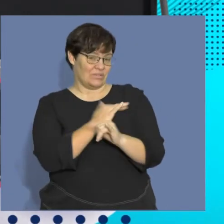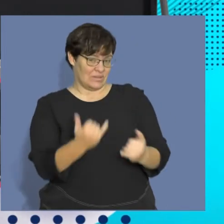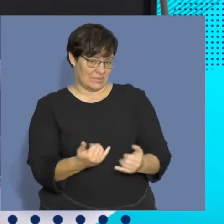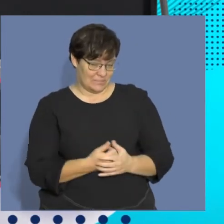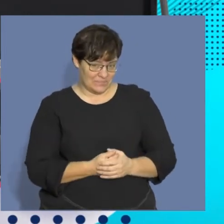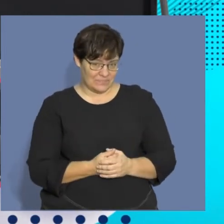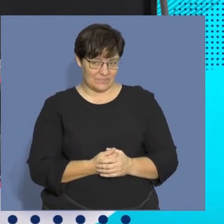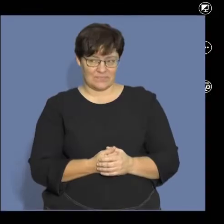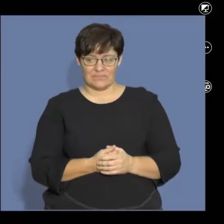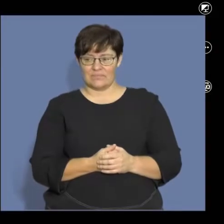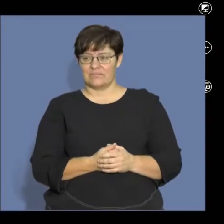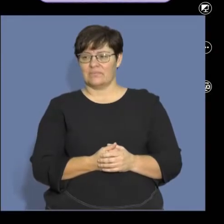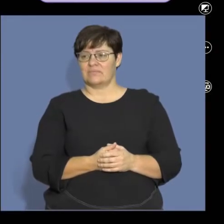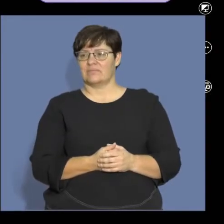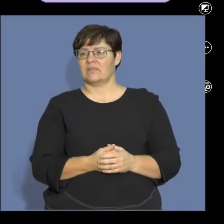to cover.